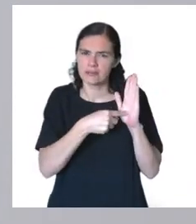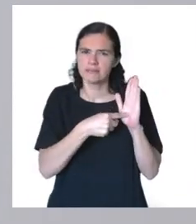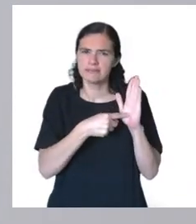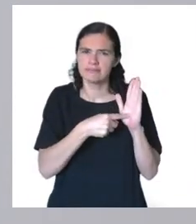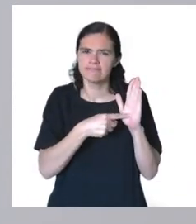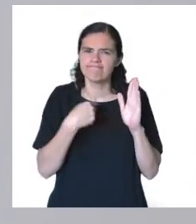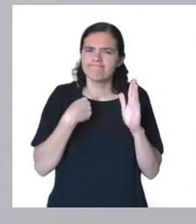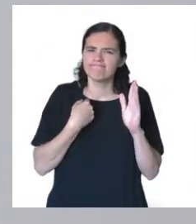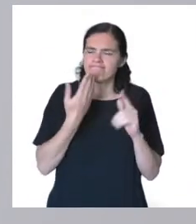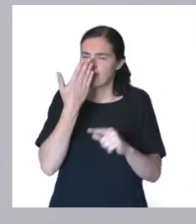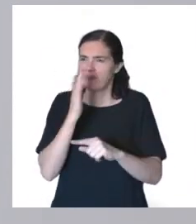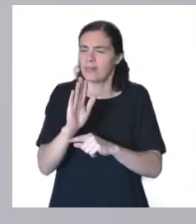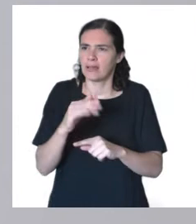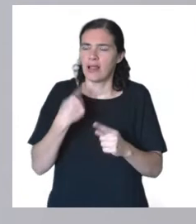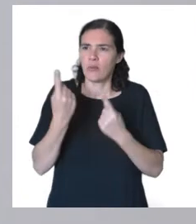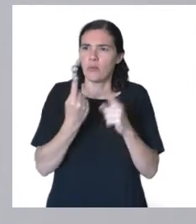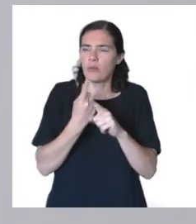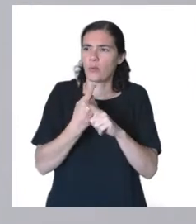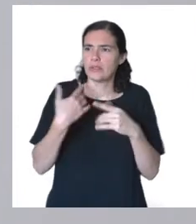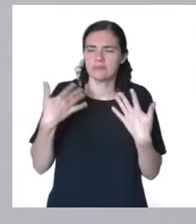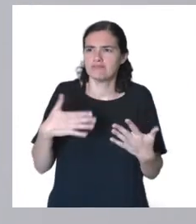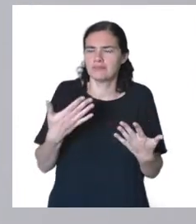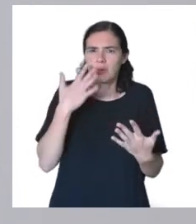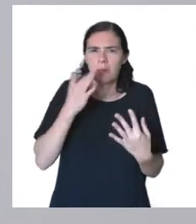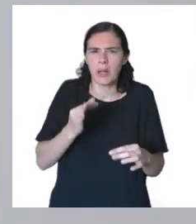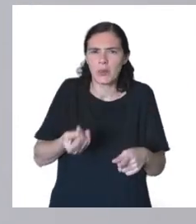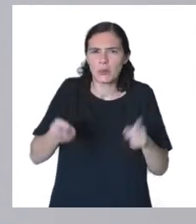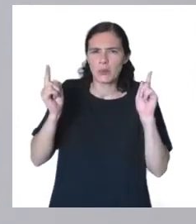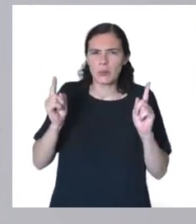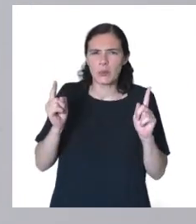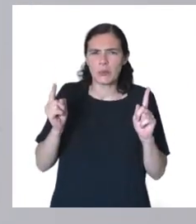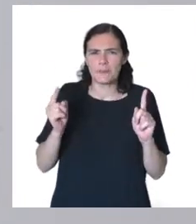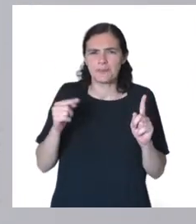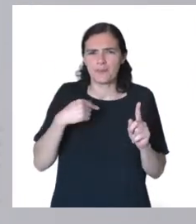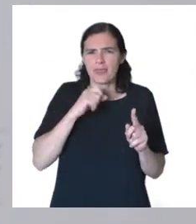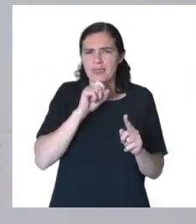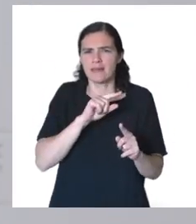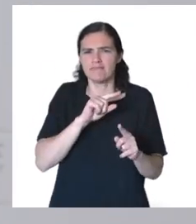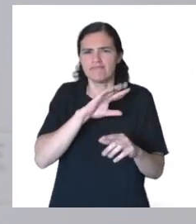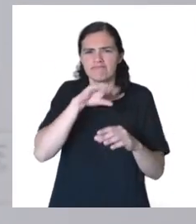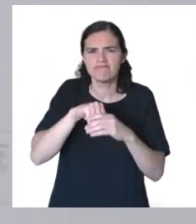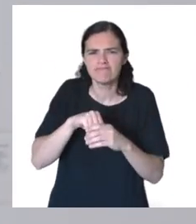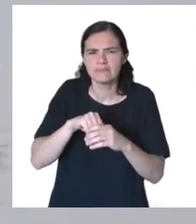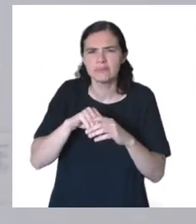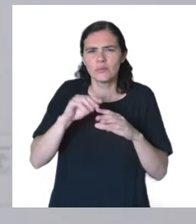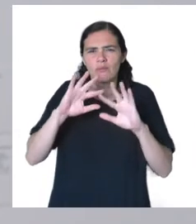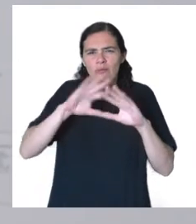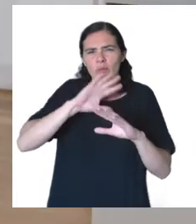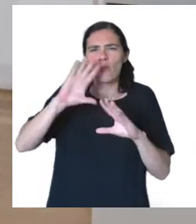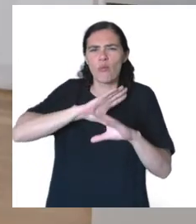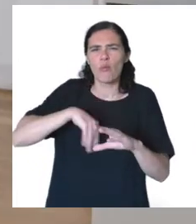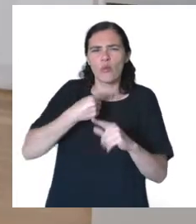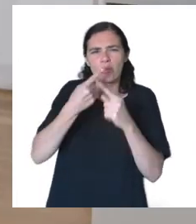sentence, you're faced with something which is so incredibly unusual that it's taking you to